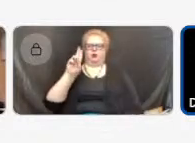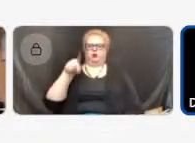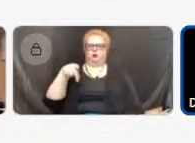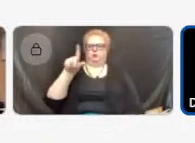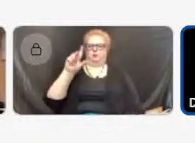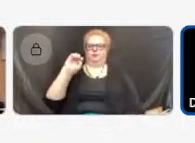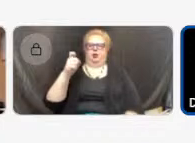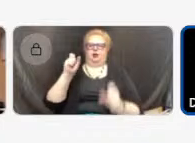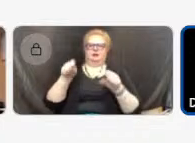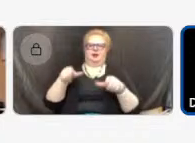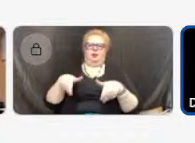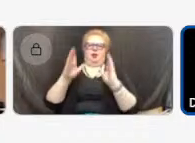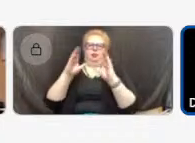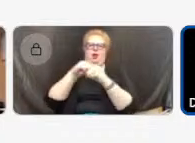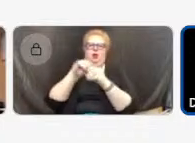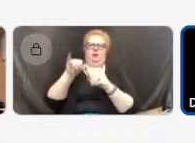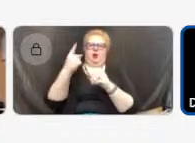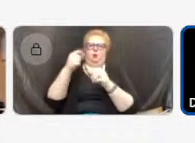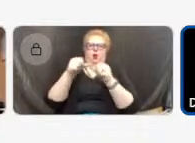to that?